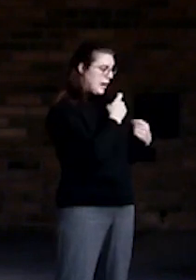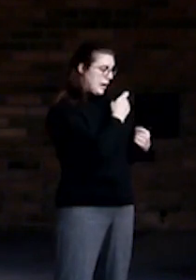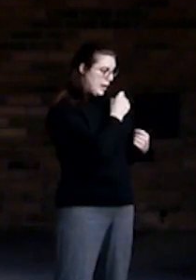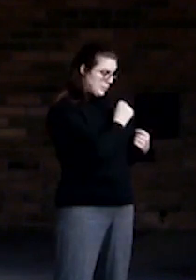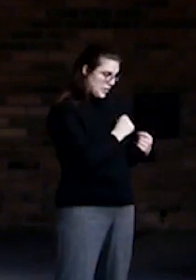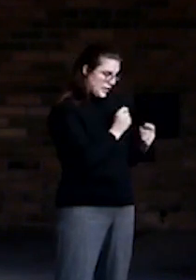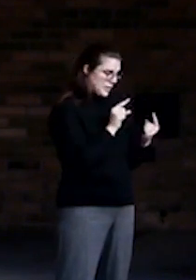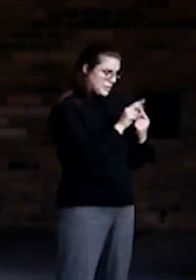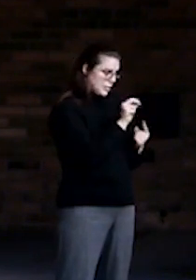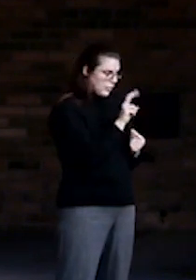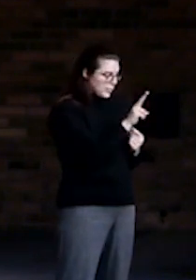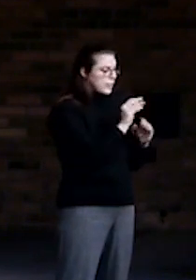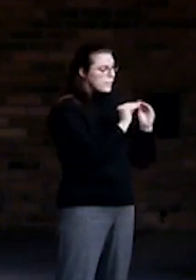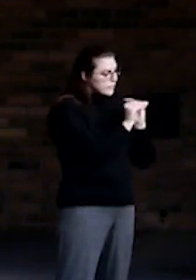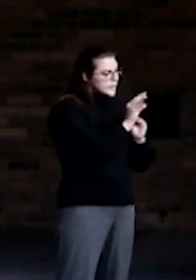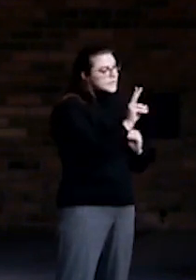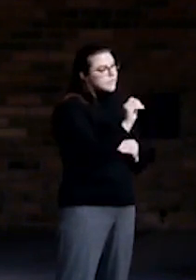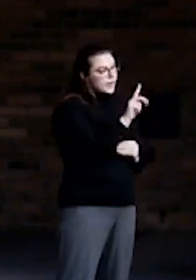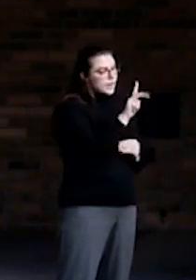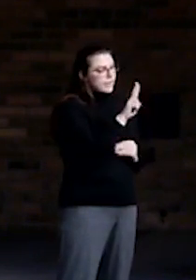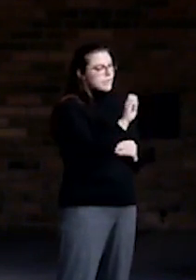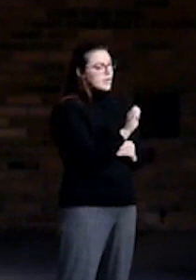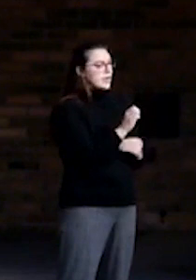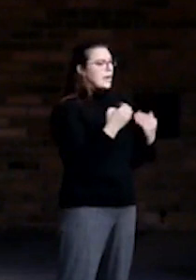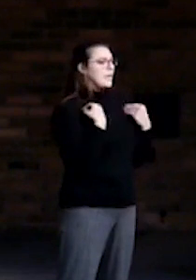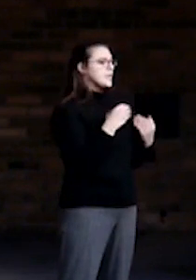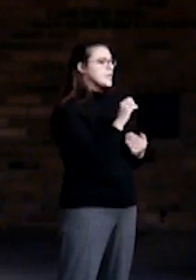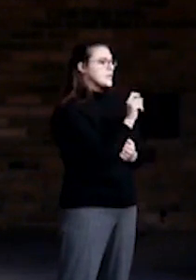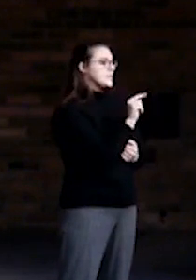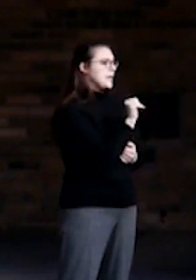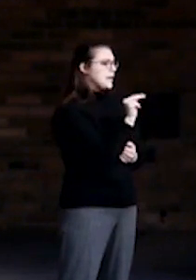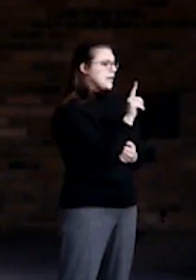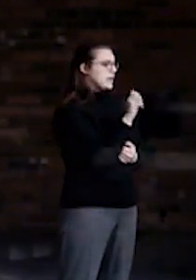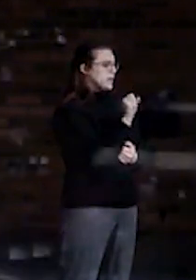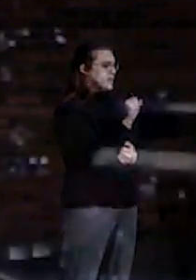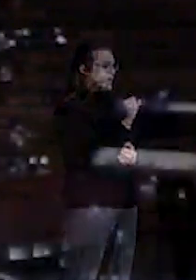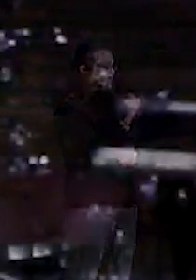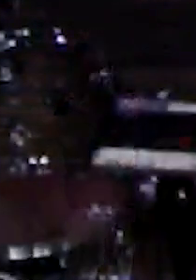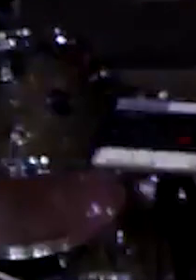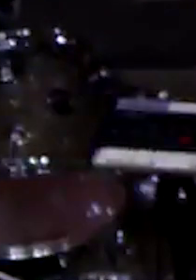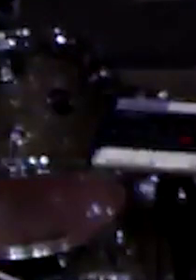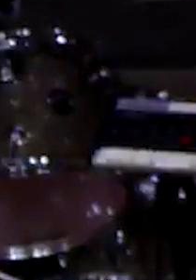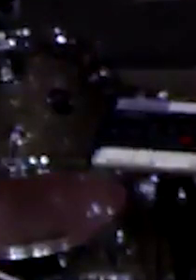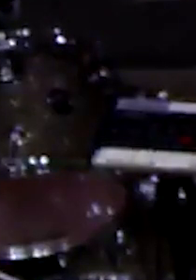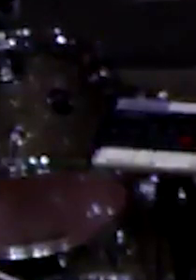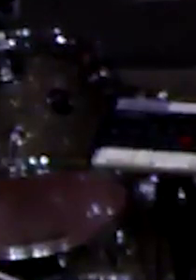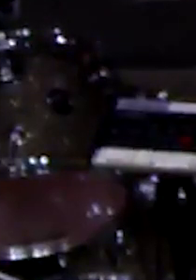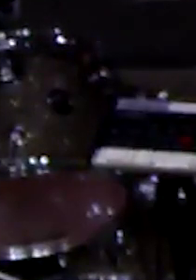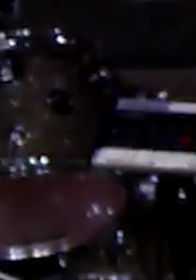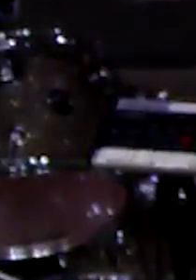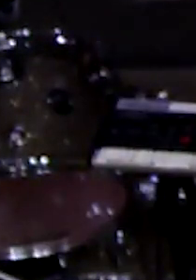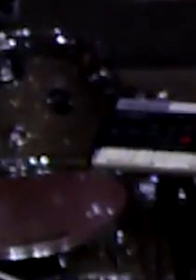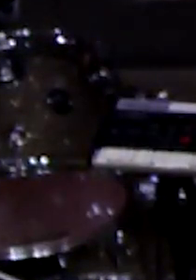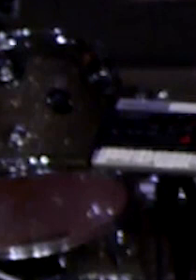got it fixed, and he fixed up the valve and just put a stainless steel ring around it and tied it together so it all holds. He says, your heart's fine. You'll die an old man of something else.